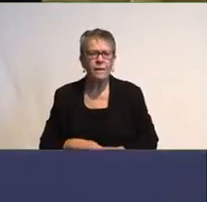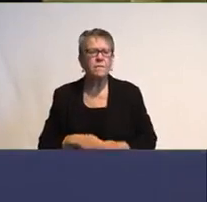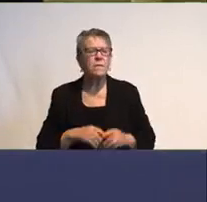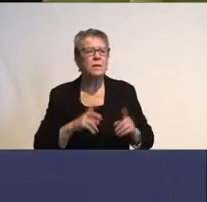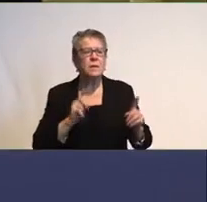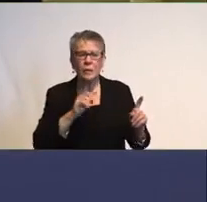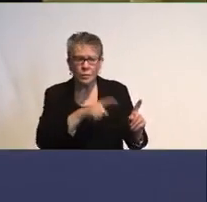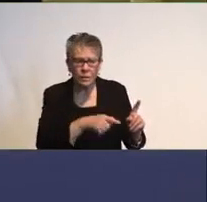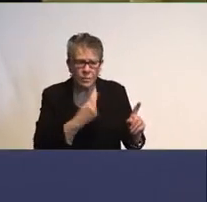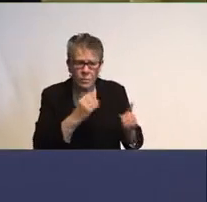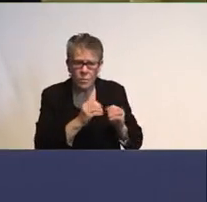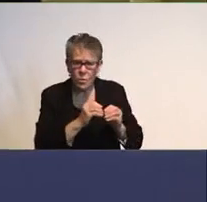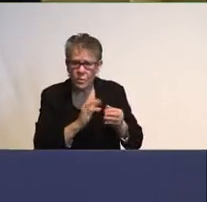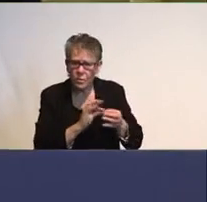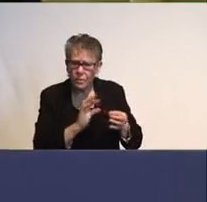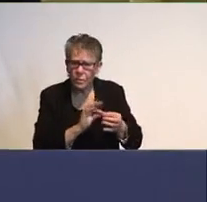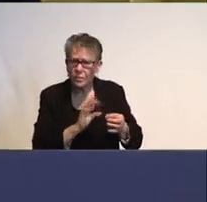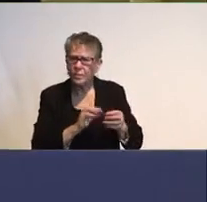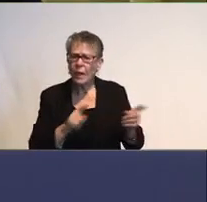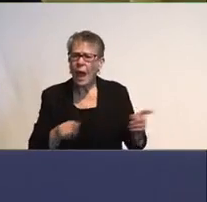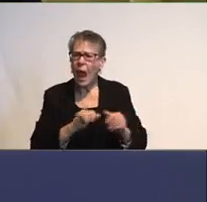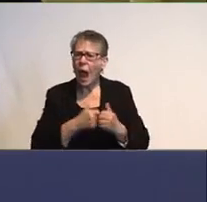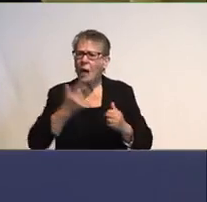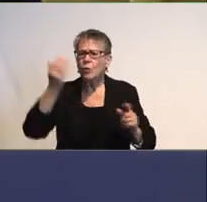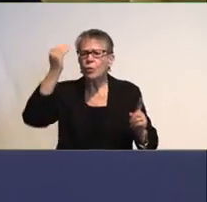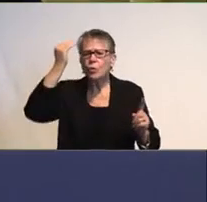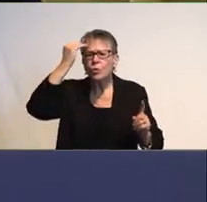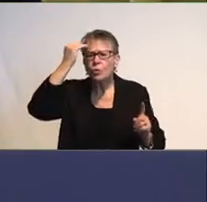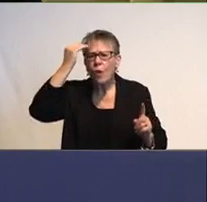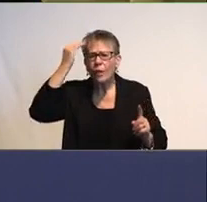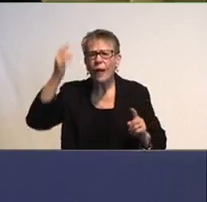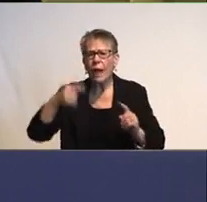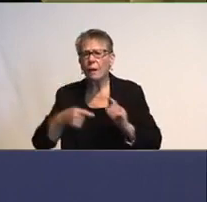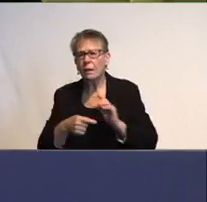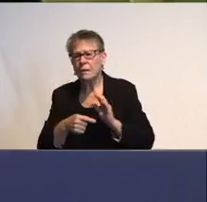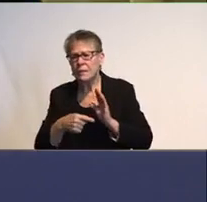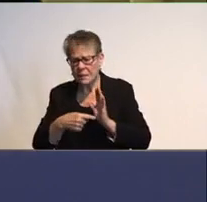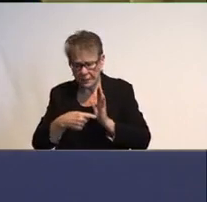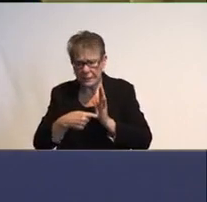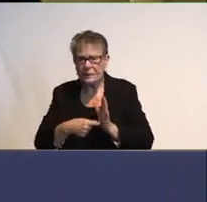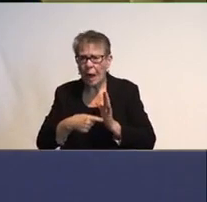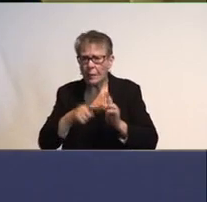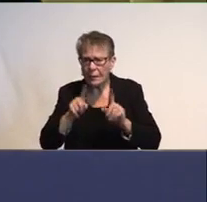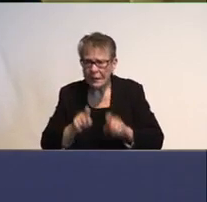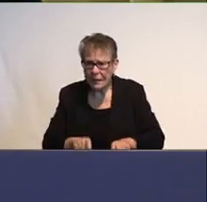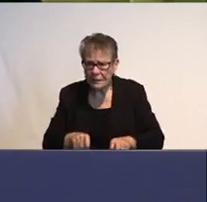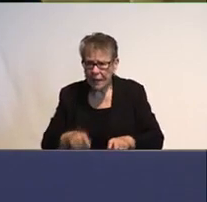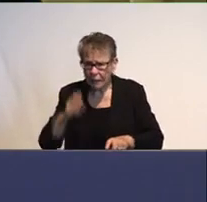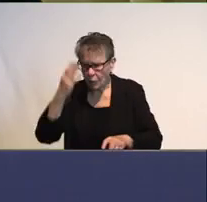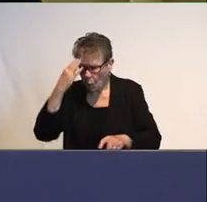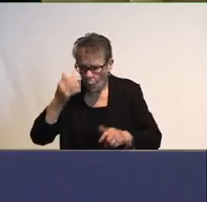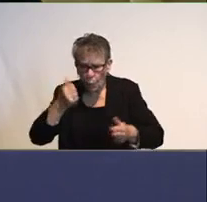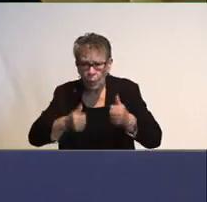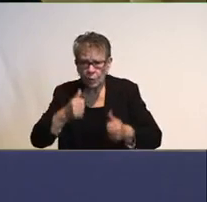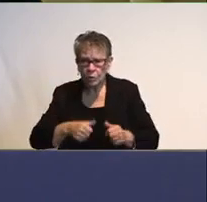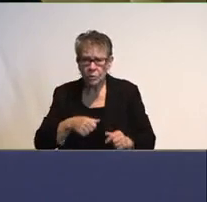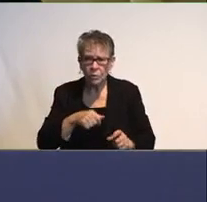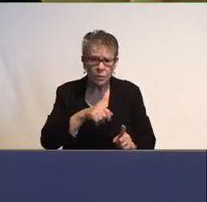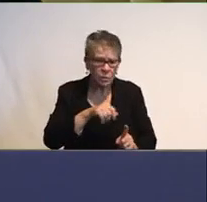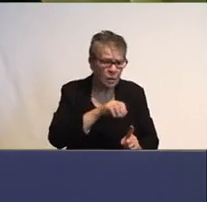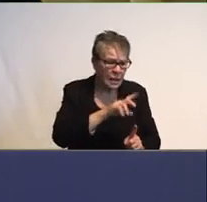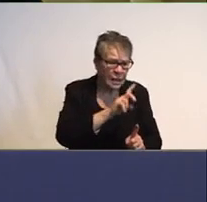you know that a particular sample is Omicron versus Delta versus original? And you mentioned less than